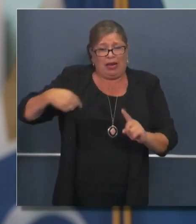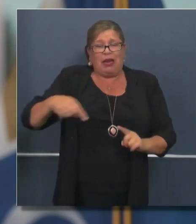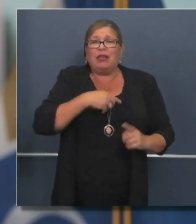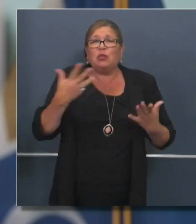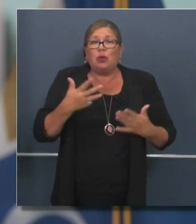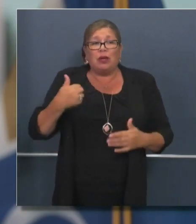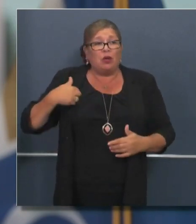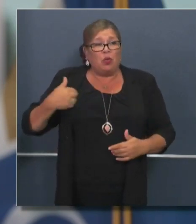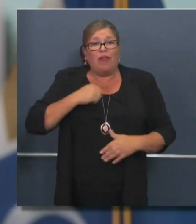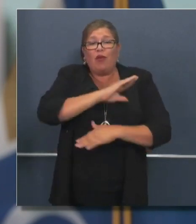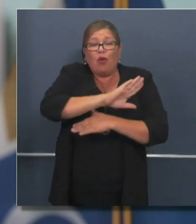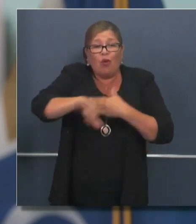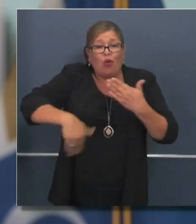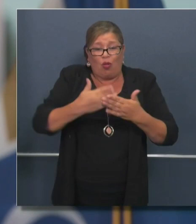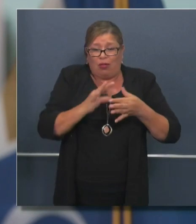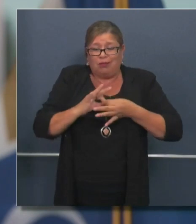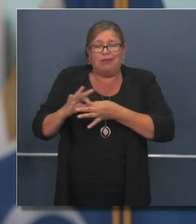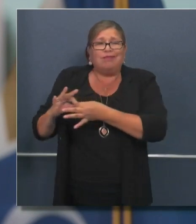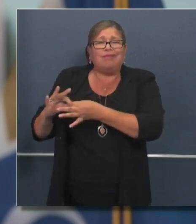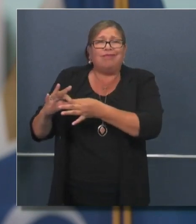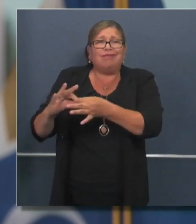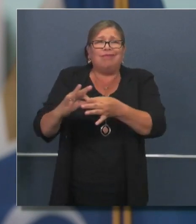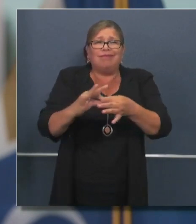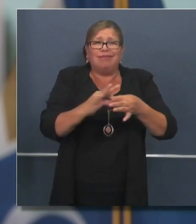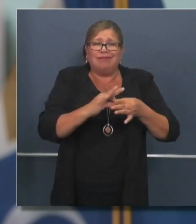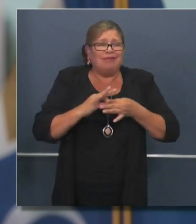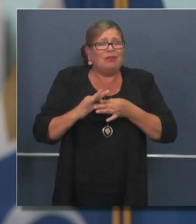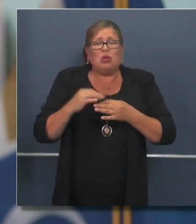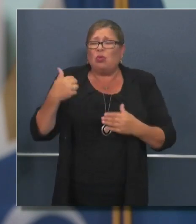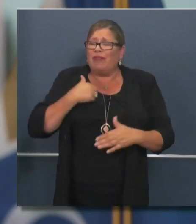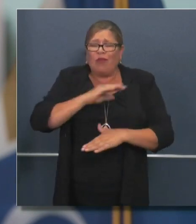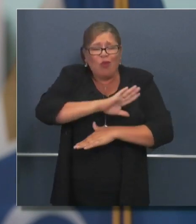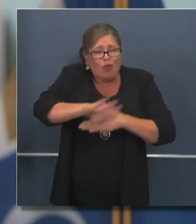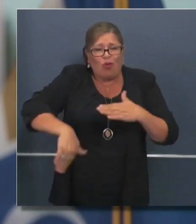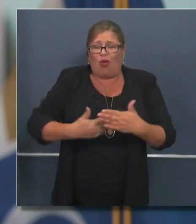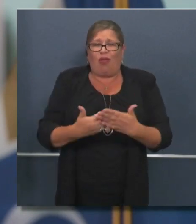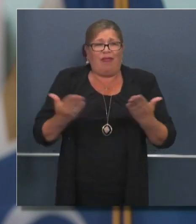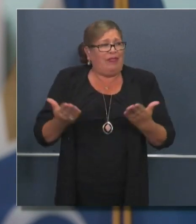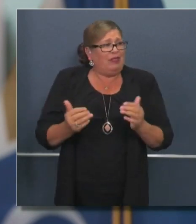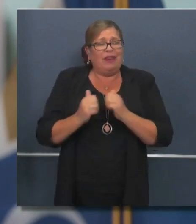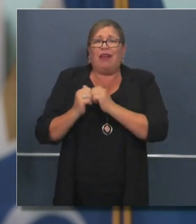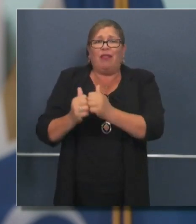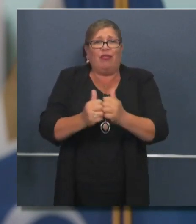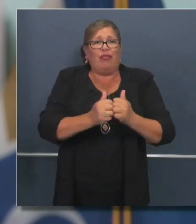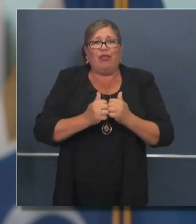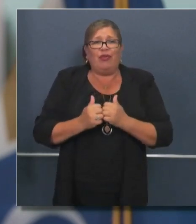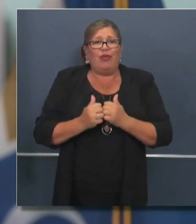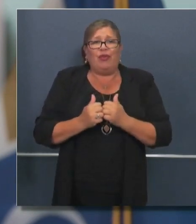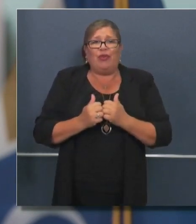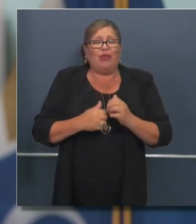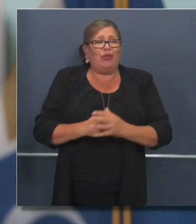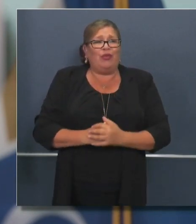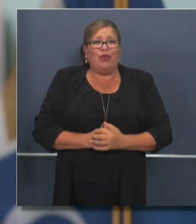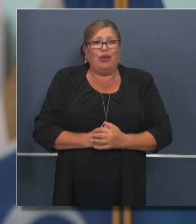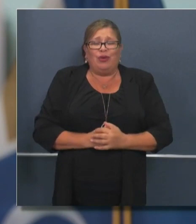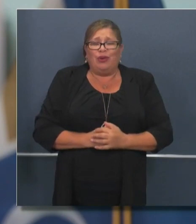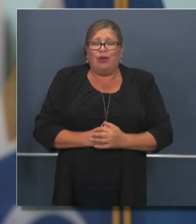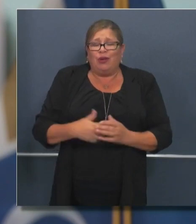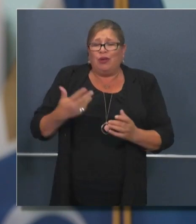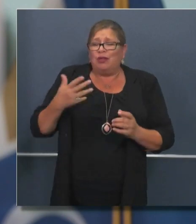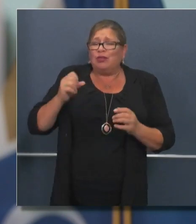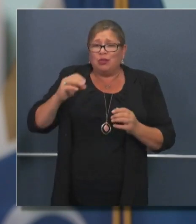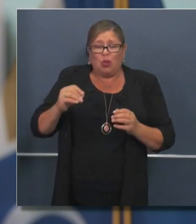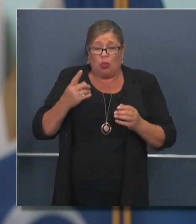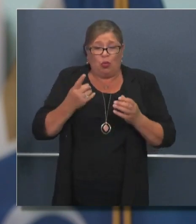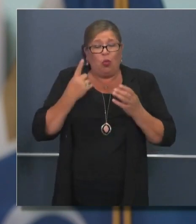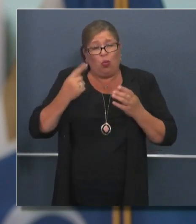bound together by a web of mutuality, that we're all in this together. There's no leak on your side of our boat.